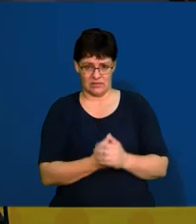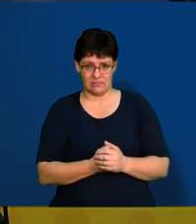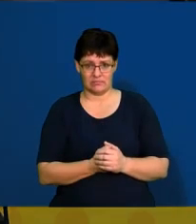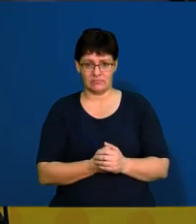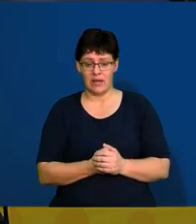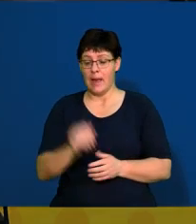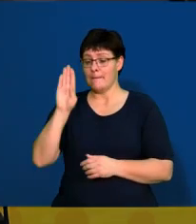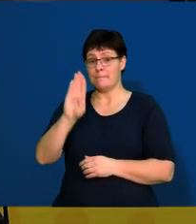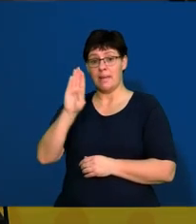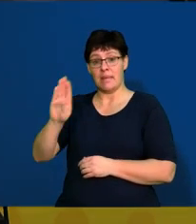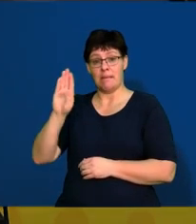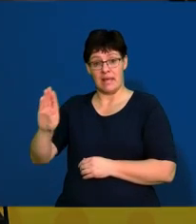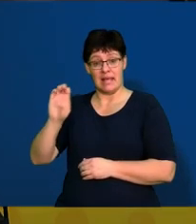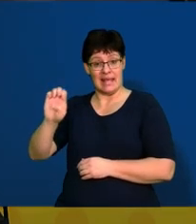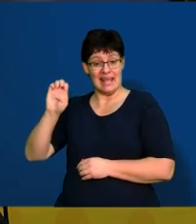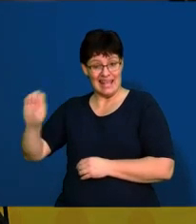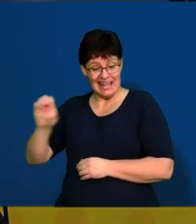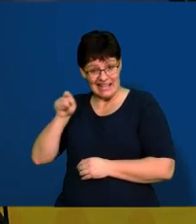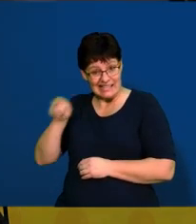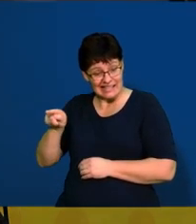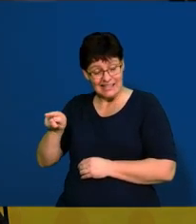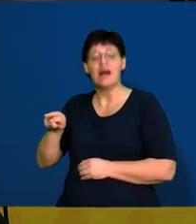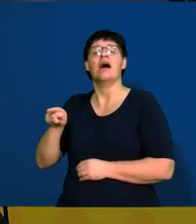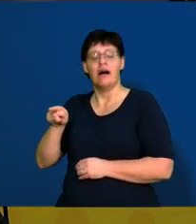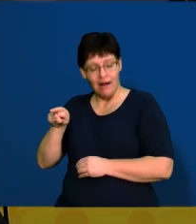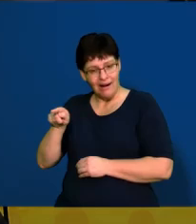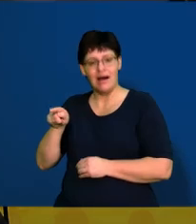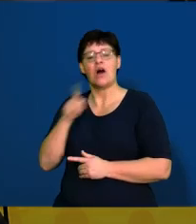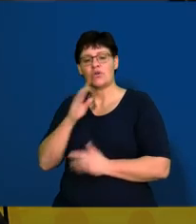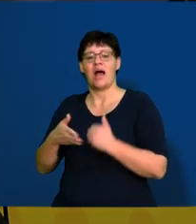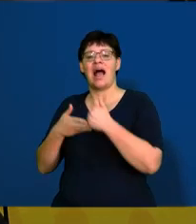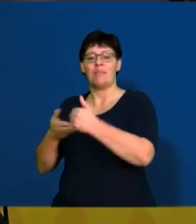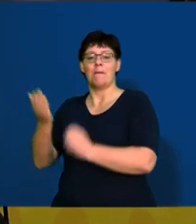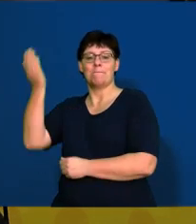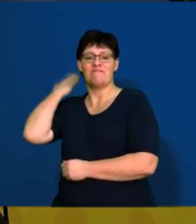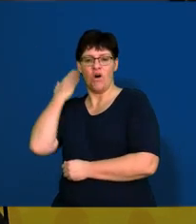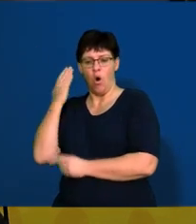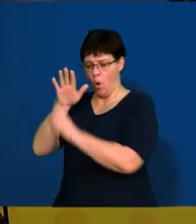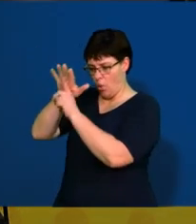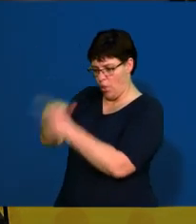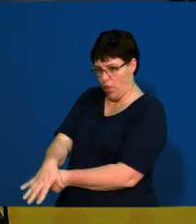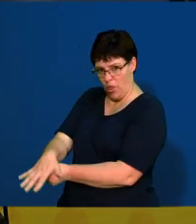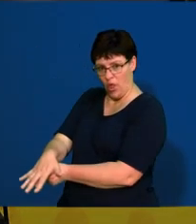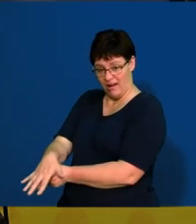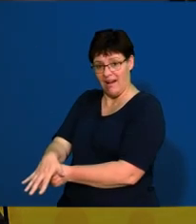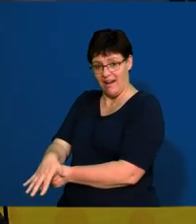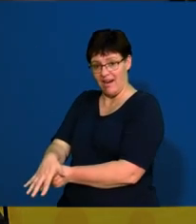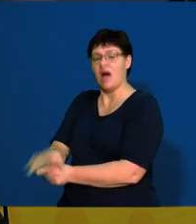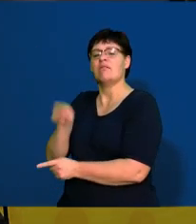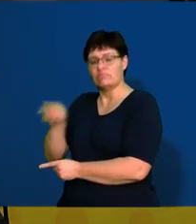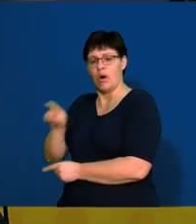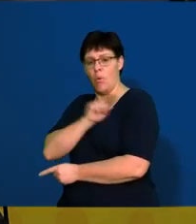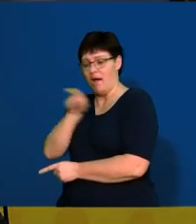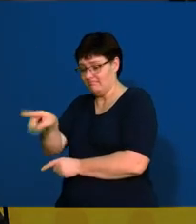the Broad-Based Black Economic Empowerment Act is all about helping previously disadvantaged individuals be able to